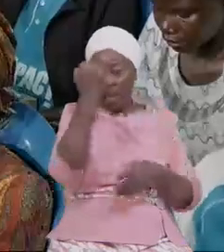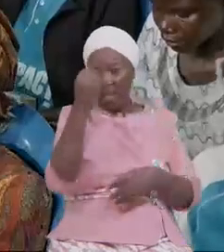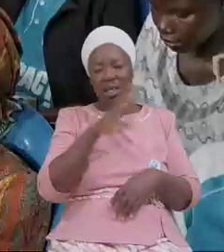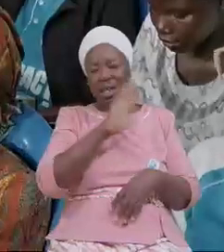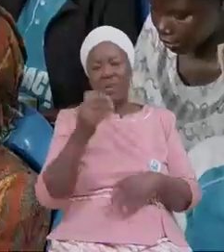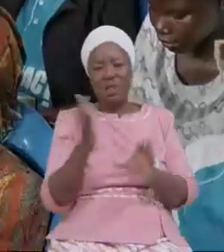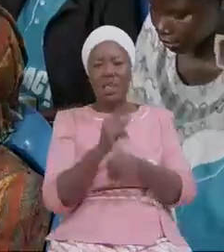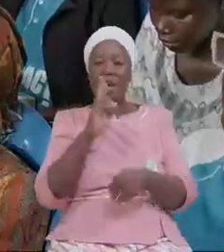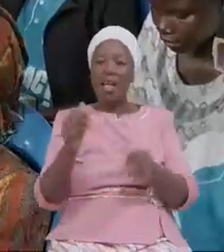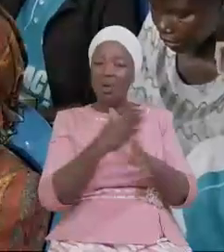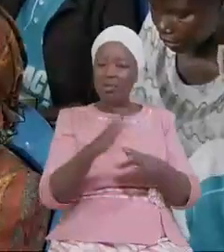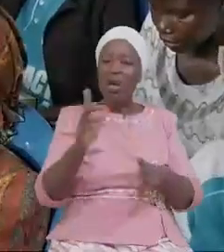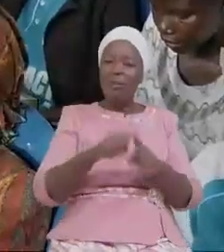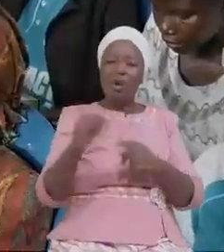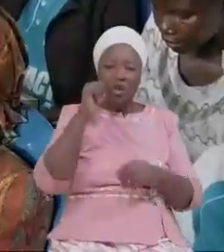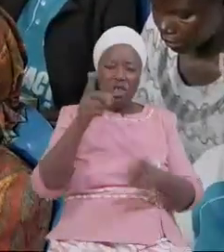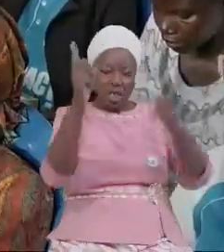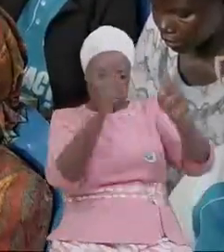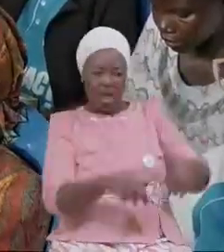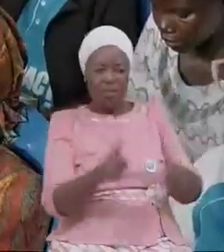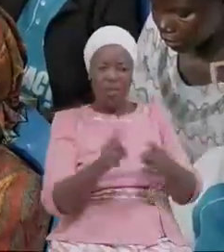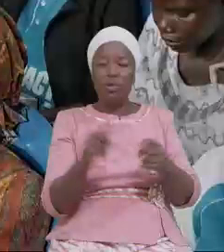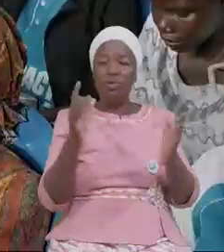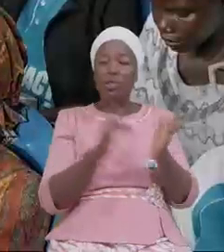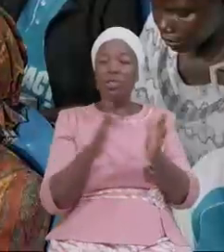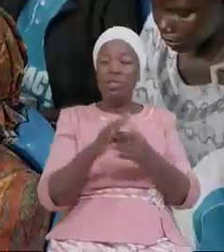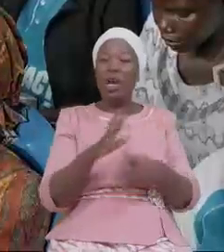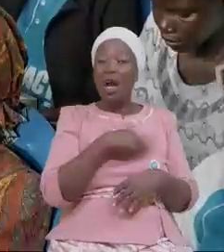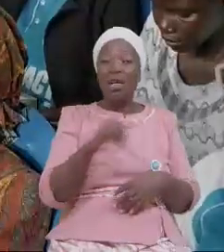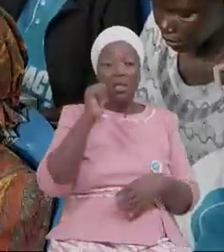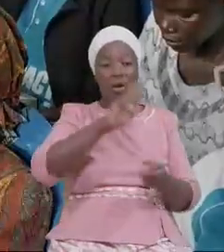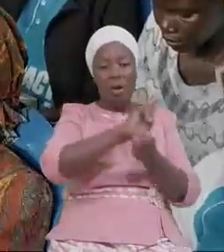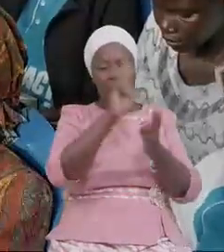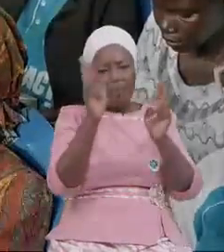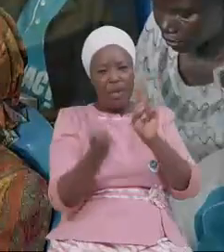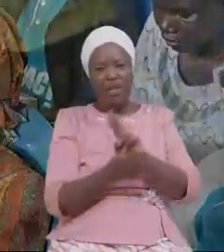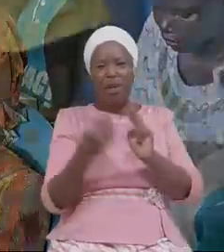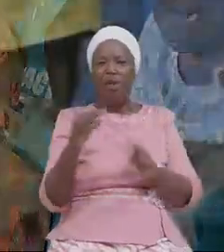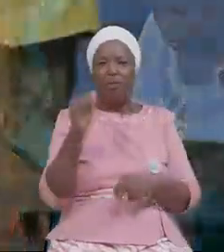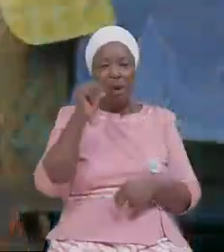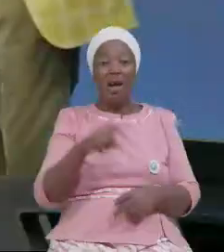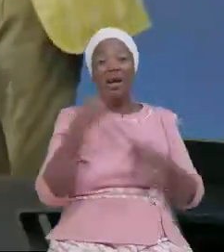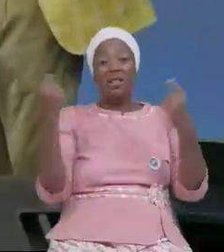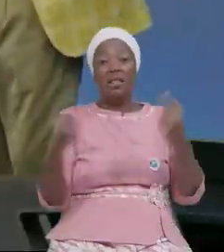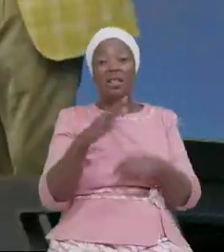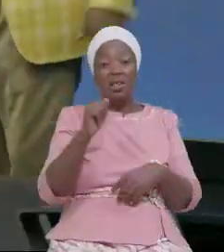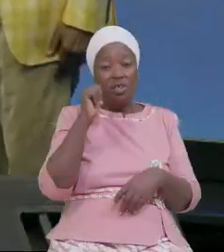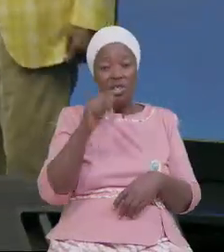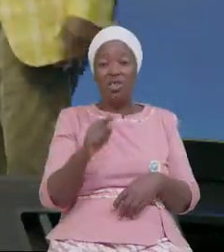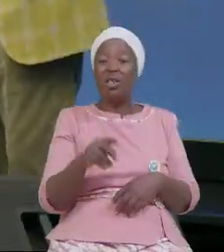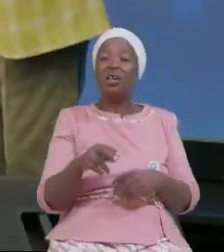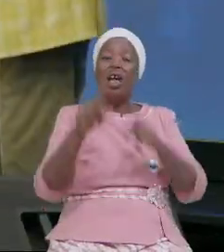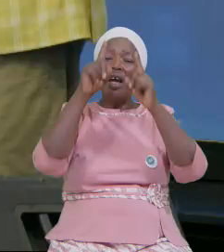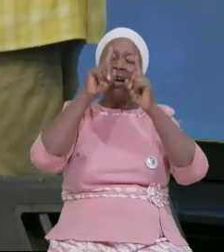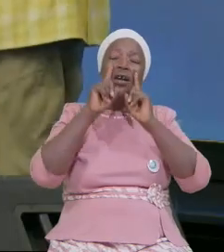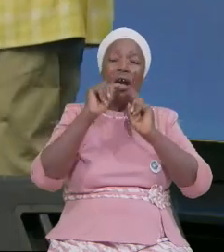She came to Jesus. She repented of her sin. She cried because of her past